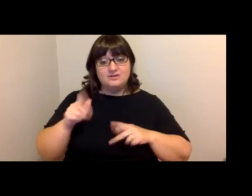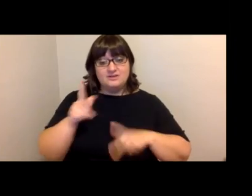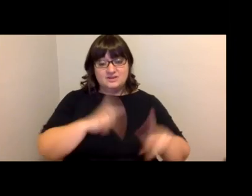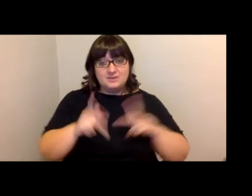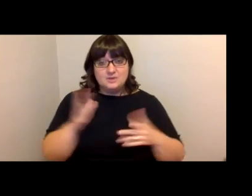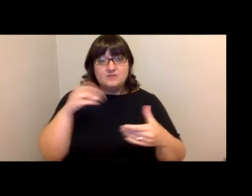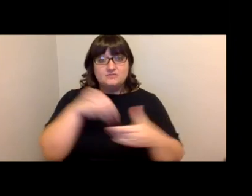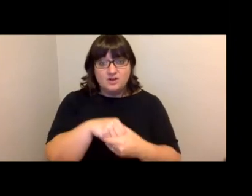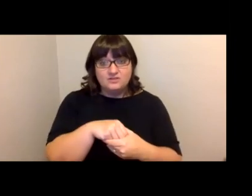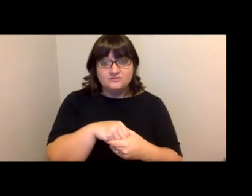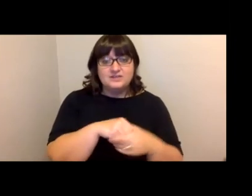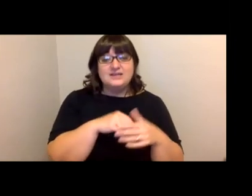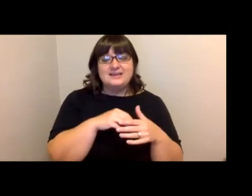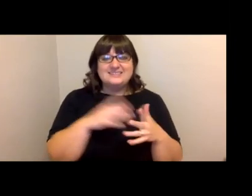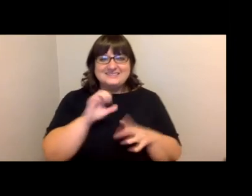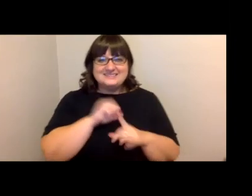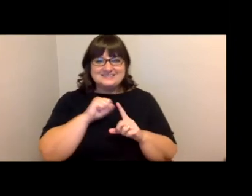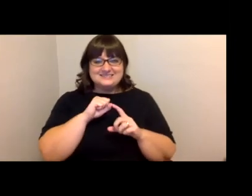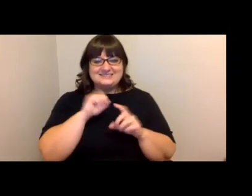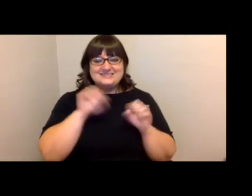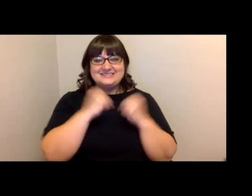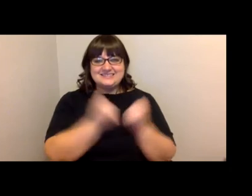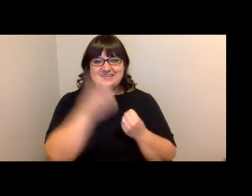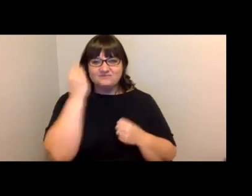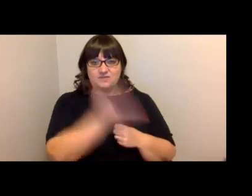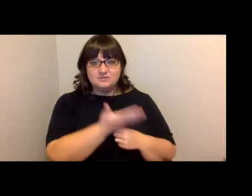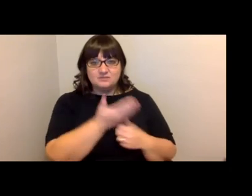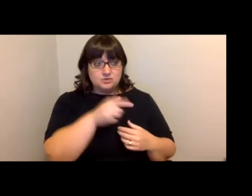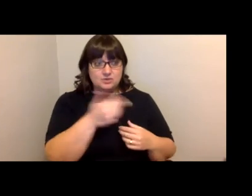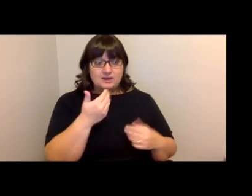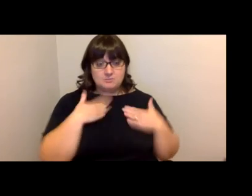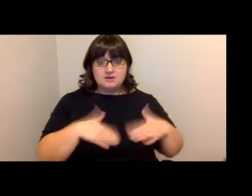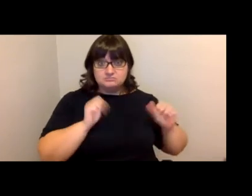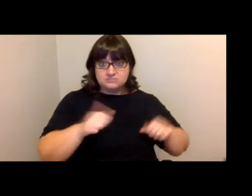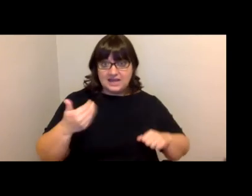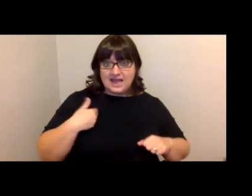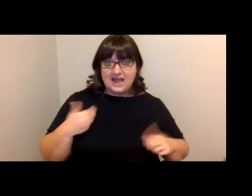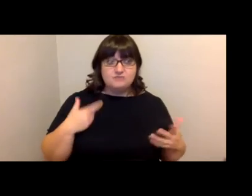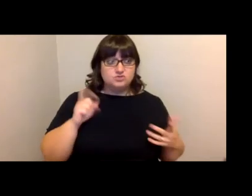telling you that because you're able-bodied, you should do all the things and you shouldn't feel any way about them.